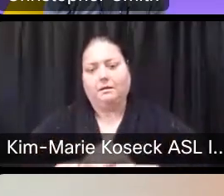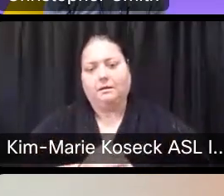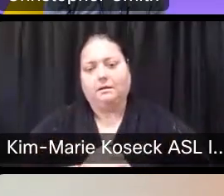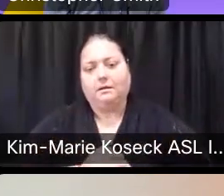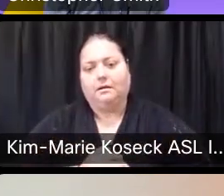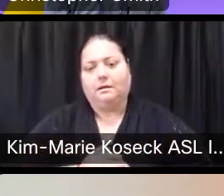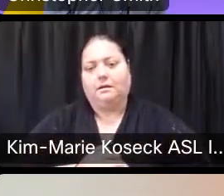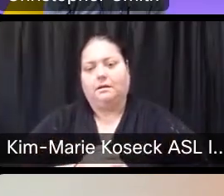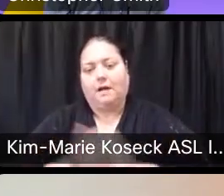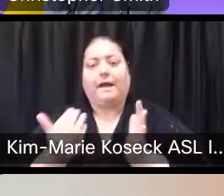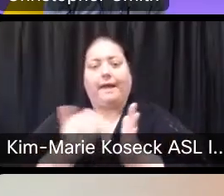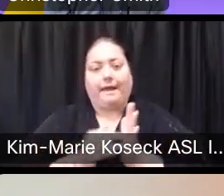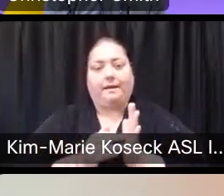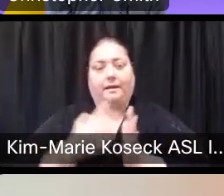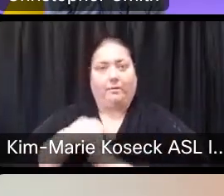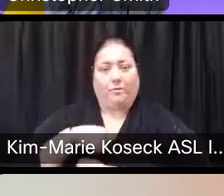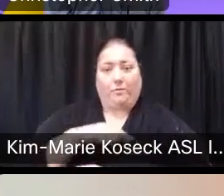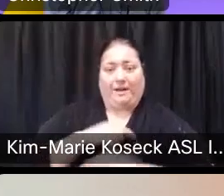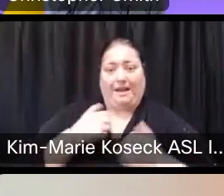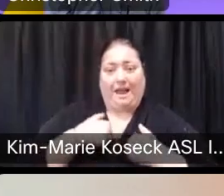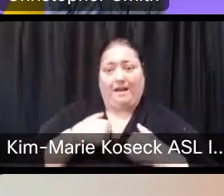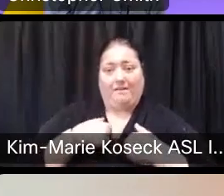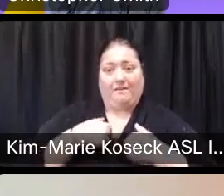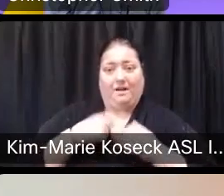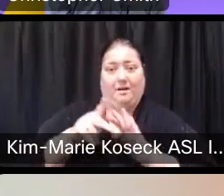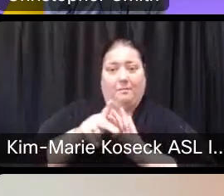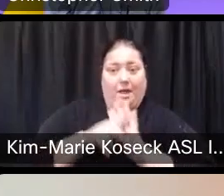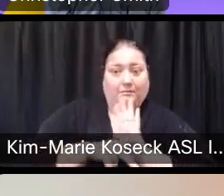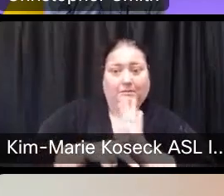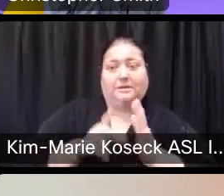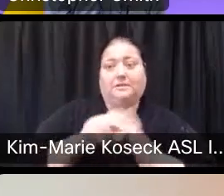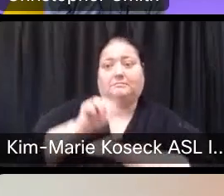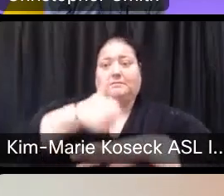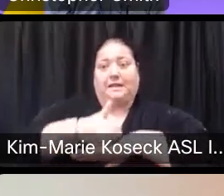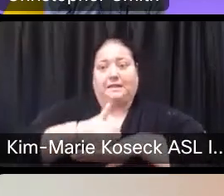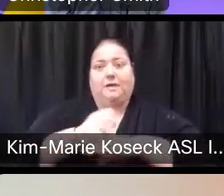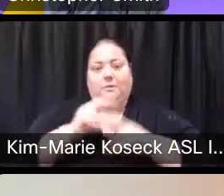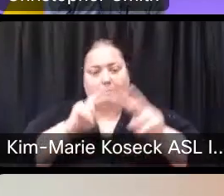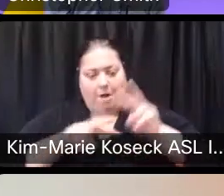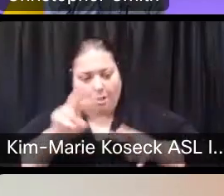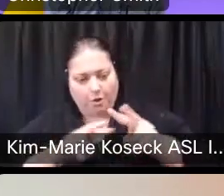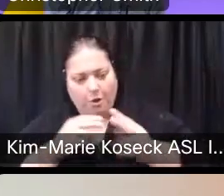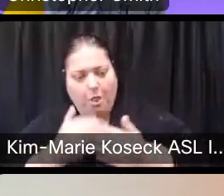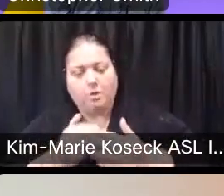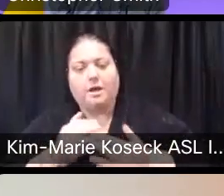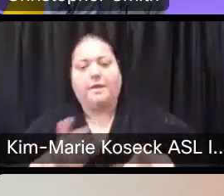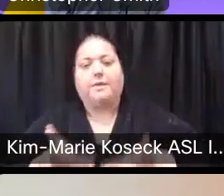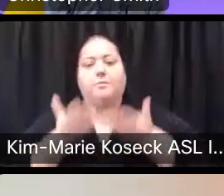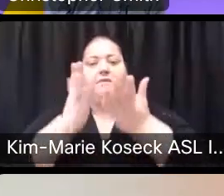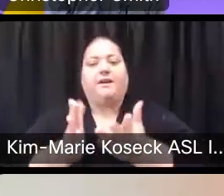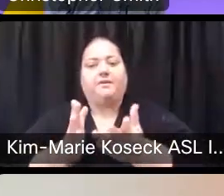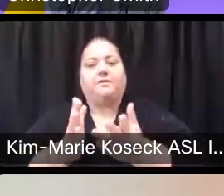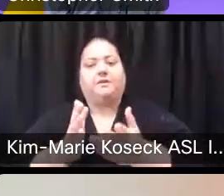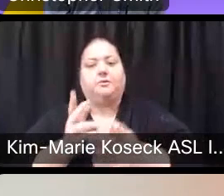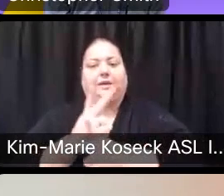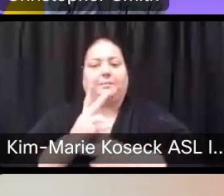but again, we have protocols in place that we monitor closely the providers who do these to keep